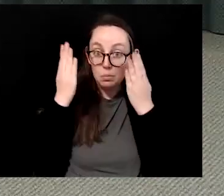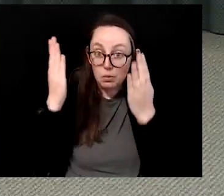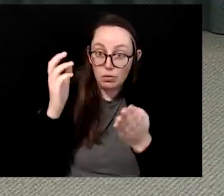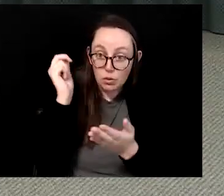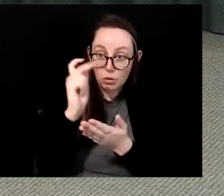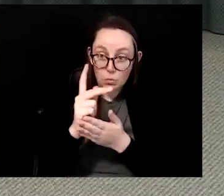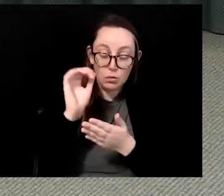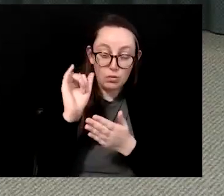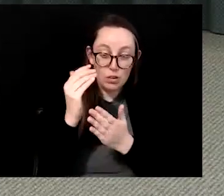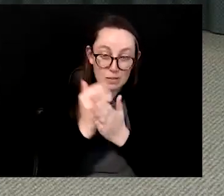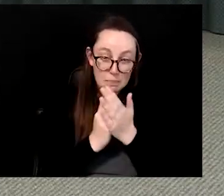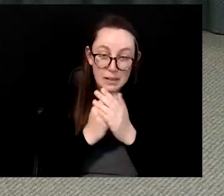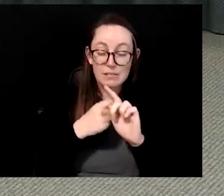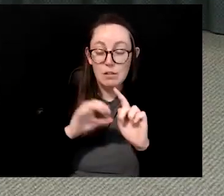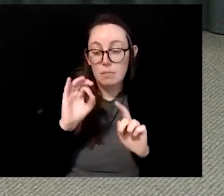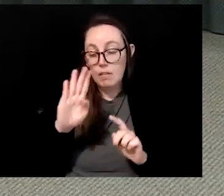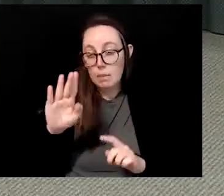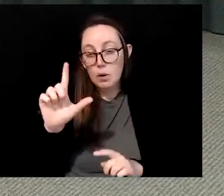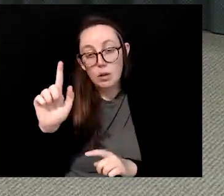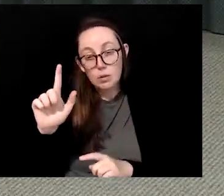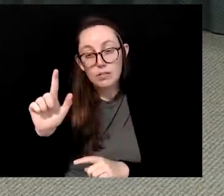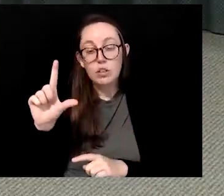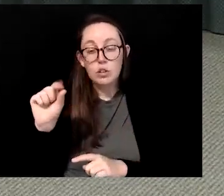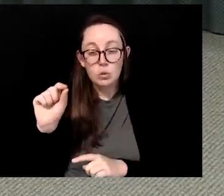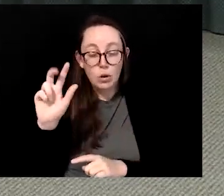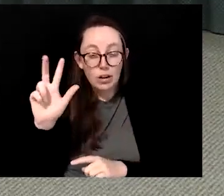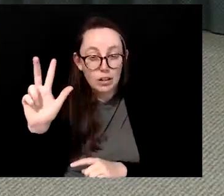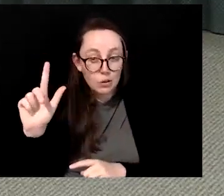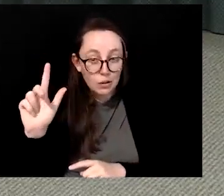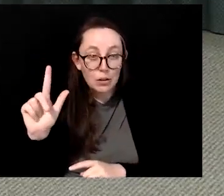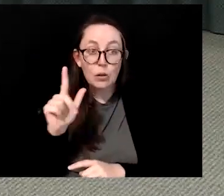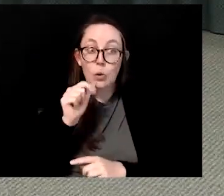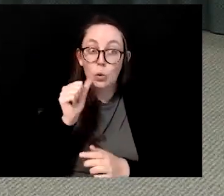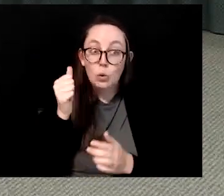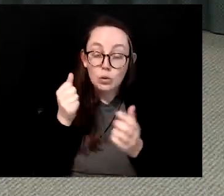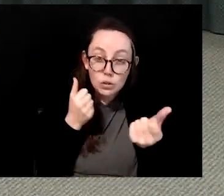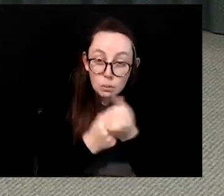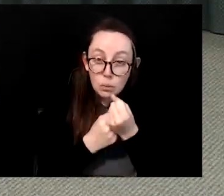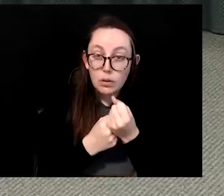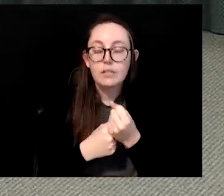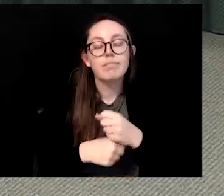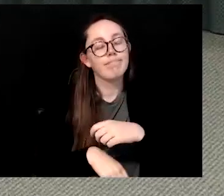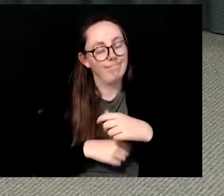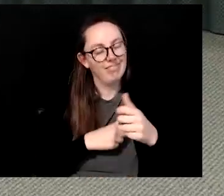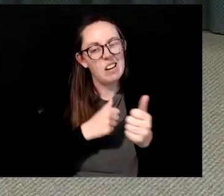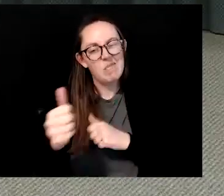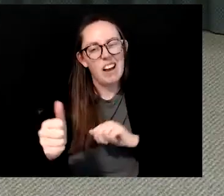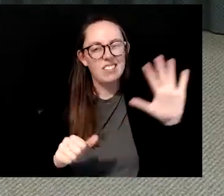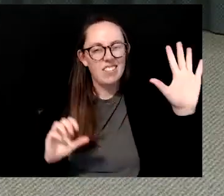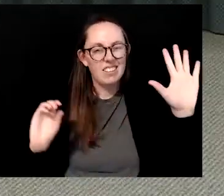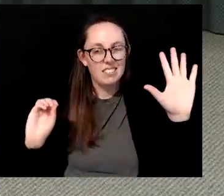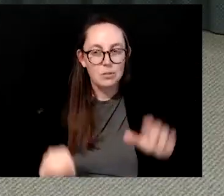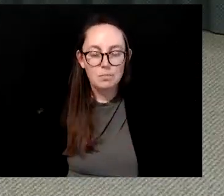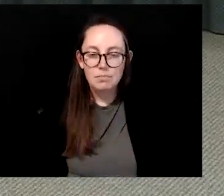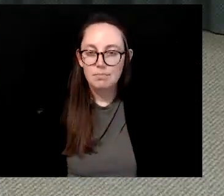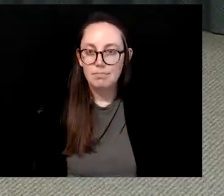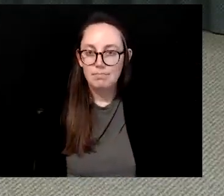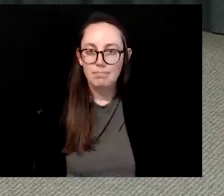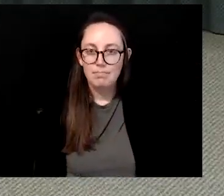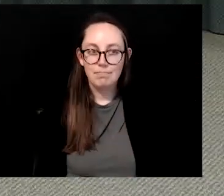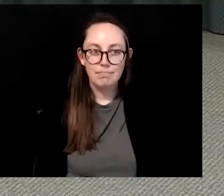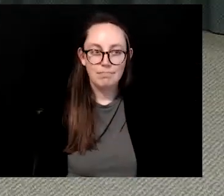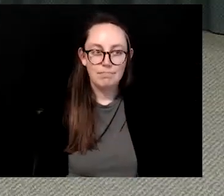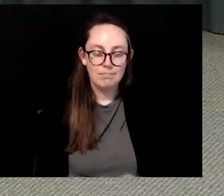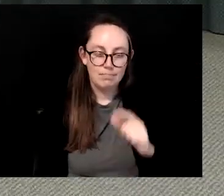21st 2023 all those in favor that's going to carry 5-0 so um I